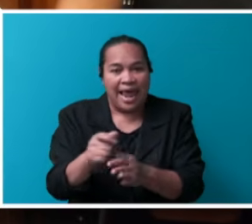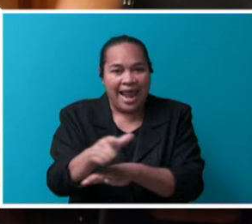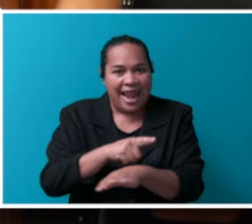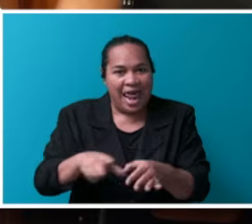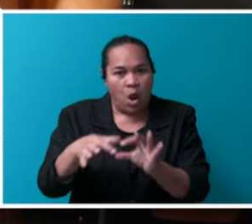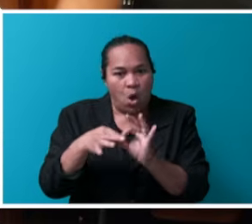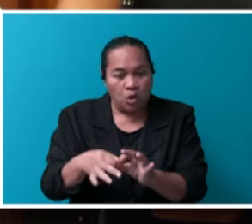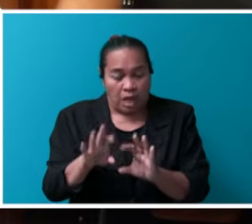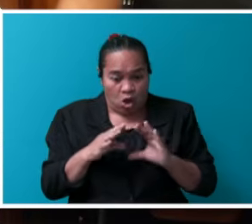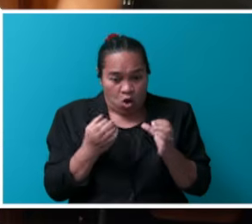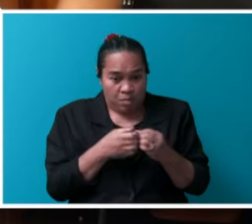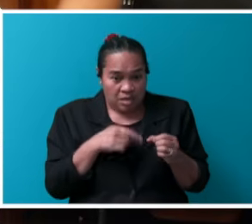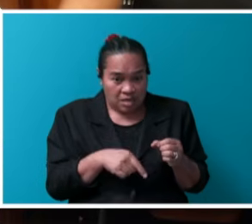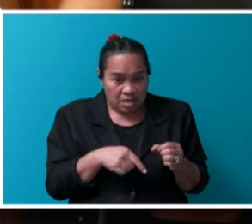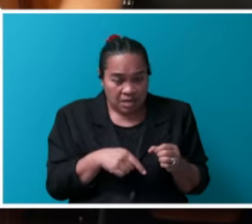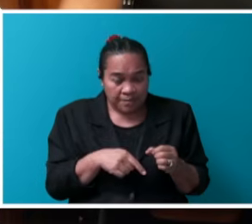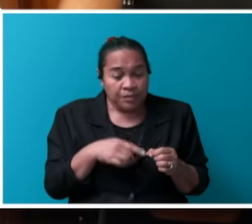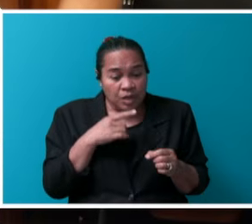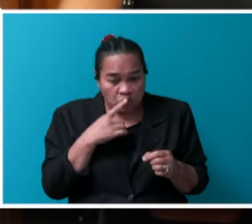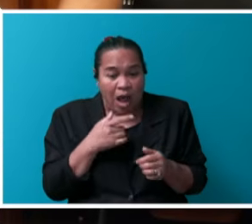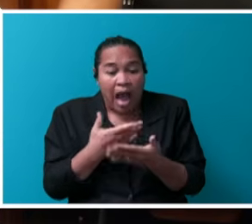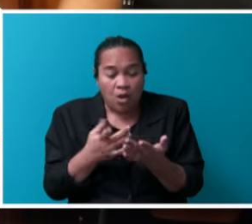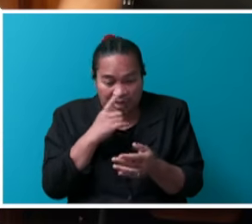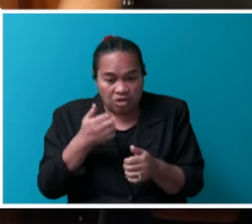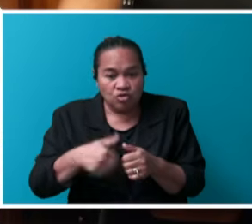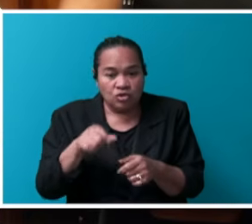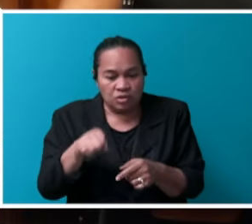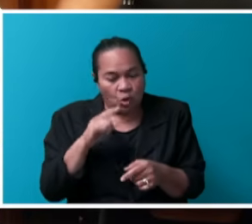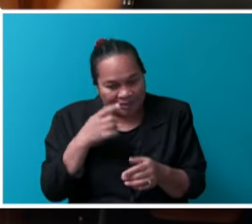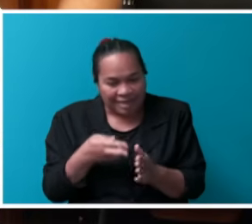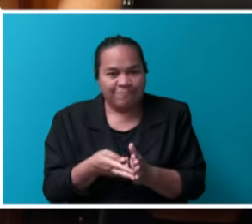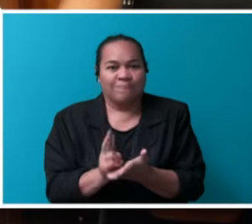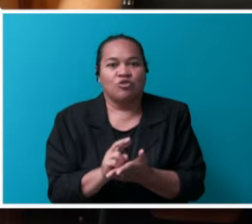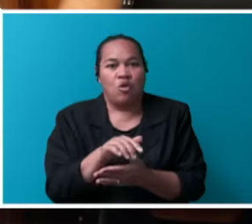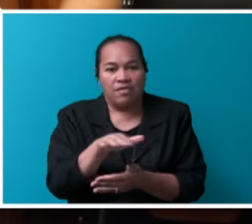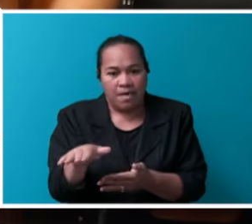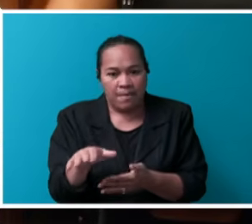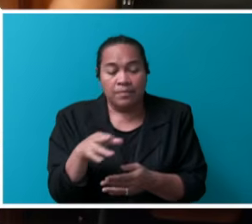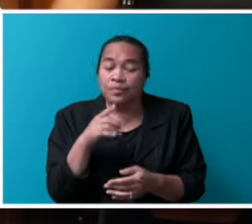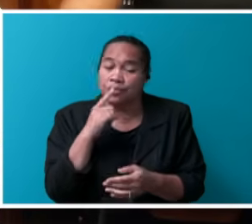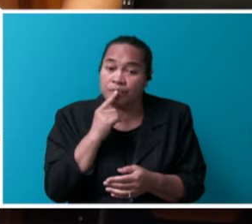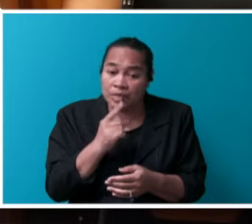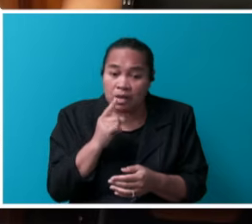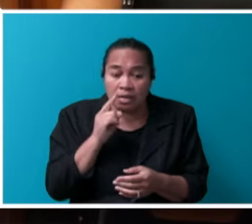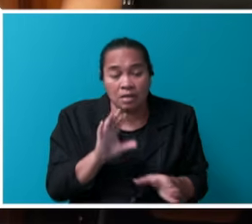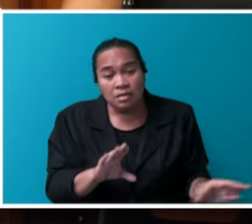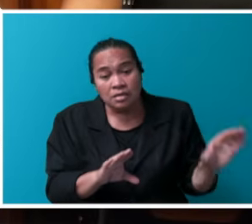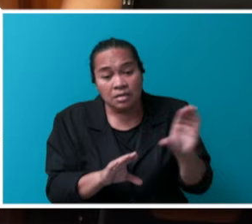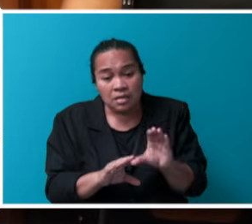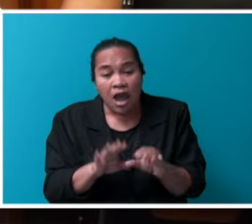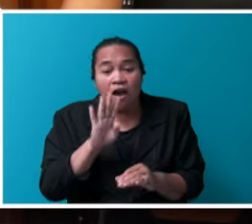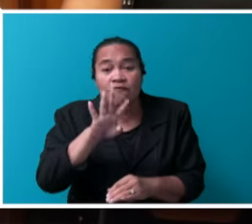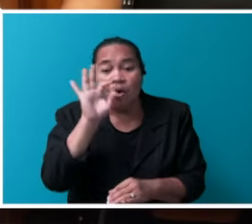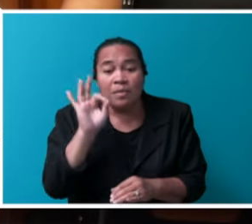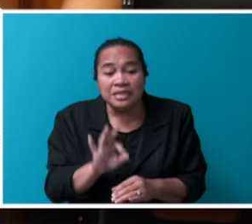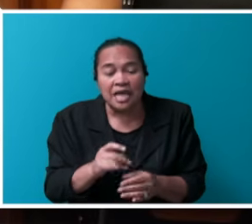the Committee on Better Utilization of Land initiative is restored. This will provide an additional 4% lease rental payment